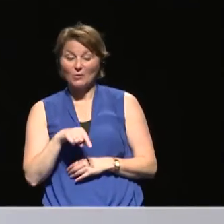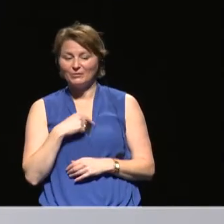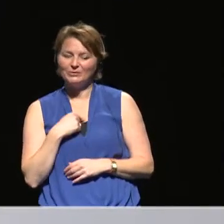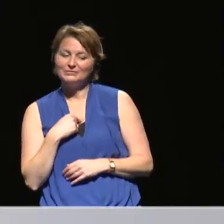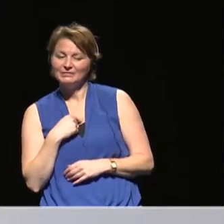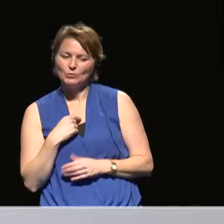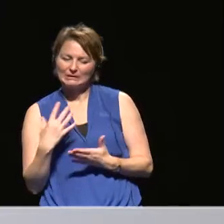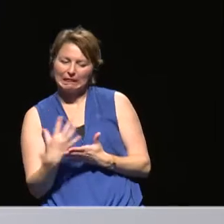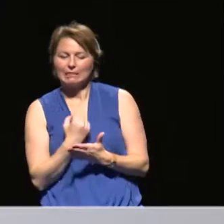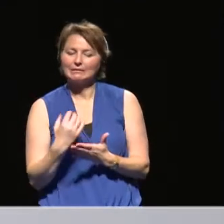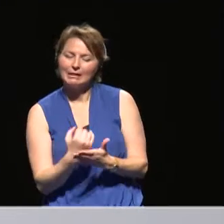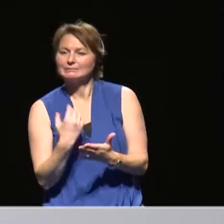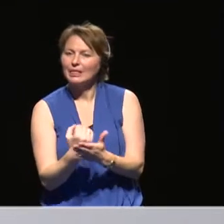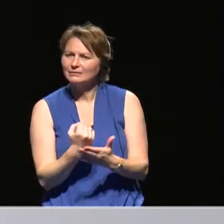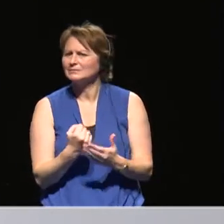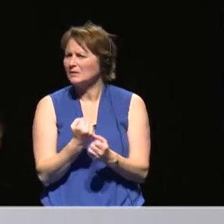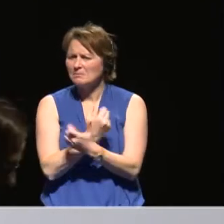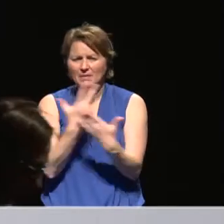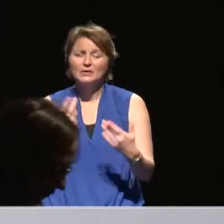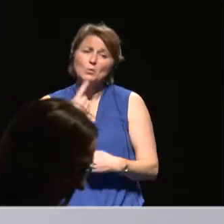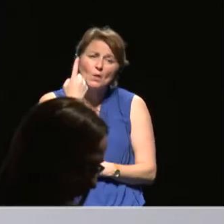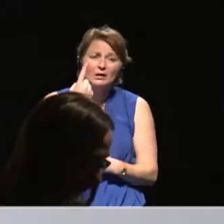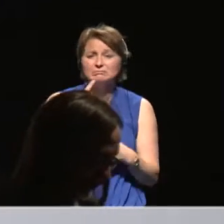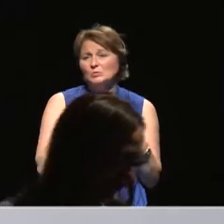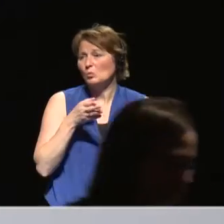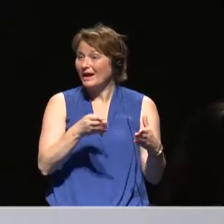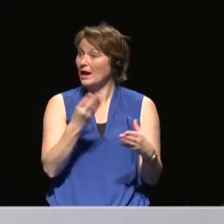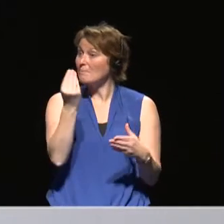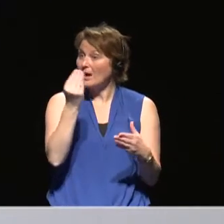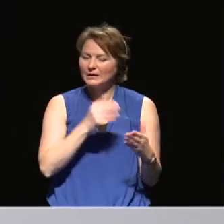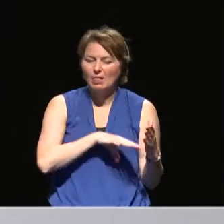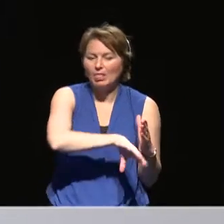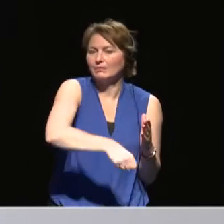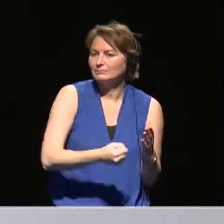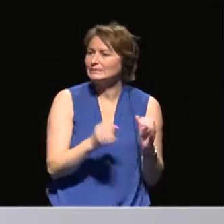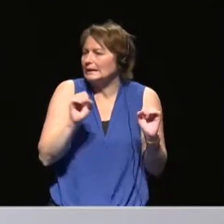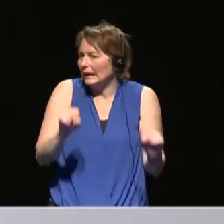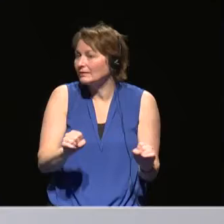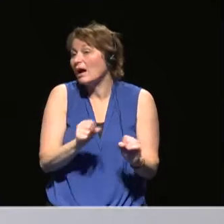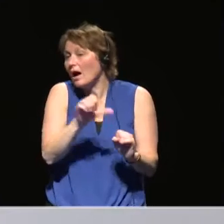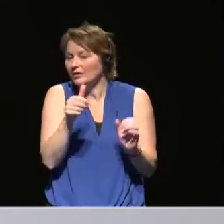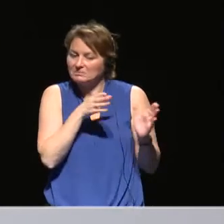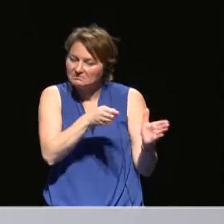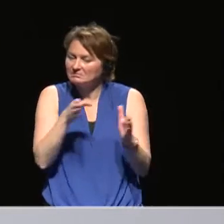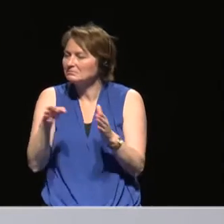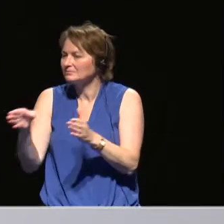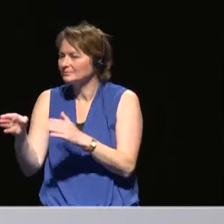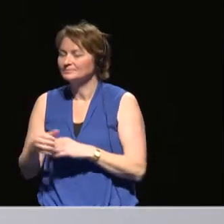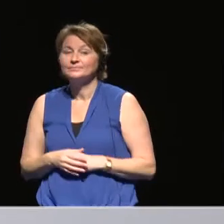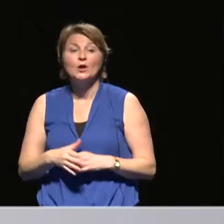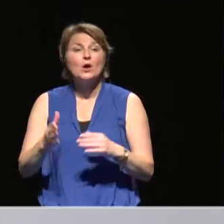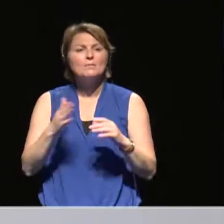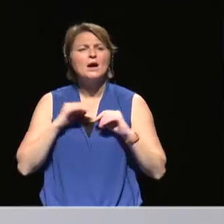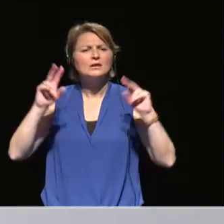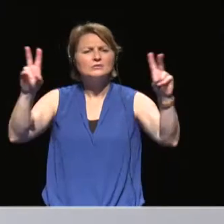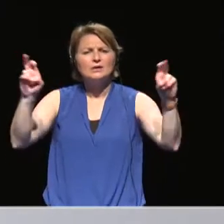money. There are all sorts of forms of corruption. So the points that I want to focus on, what I'm going to say is you cannot fight